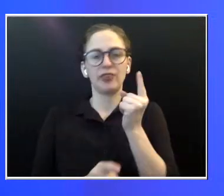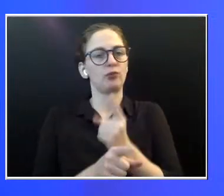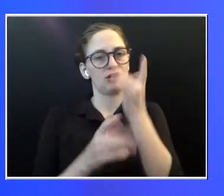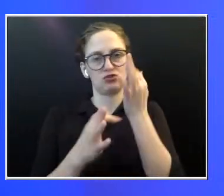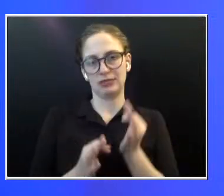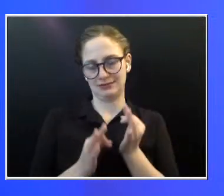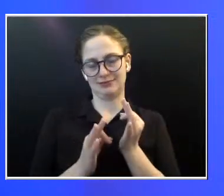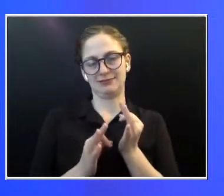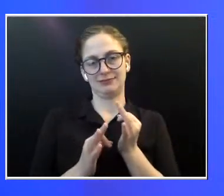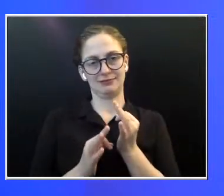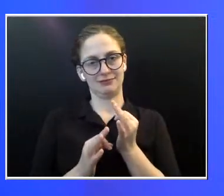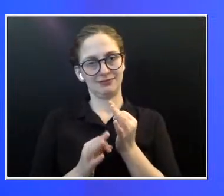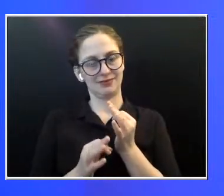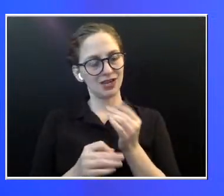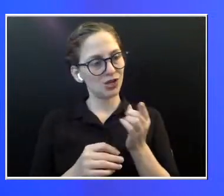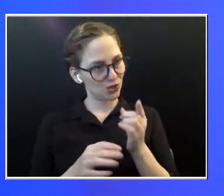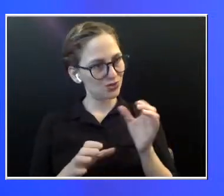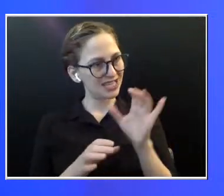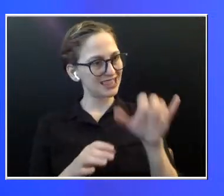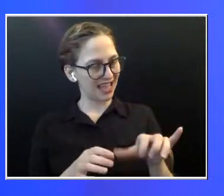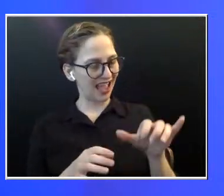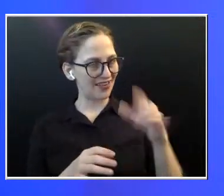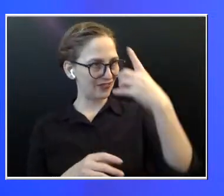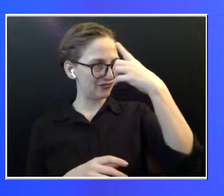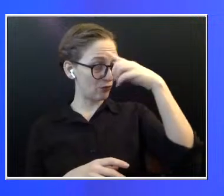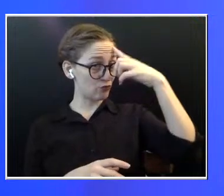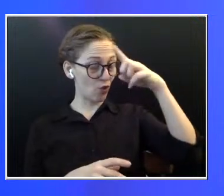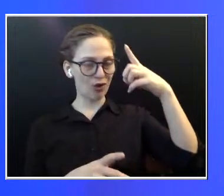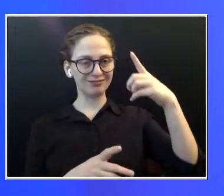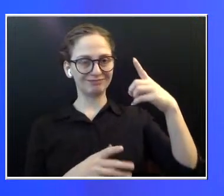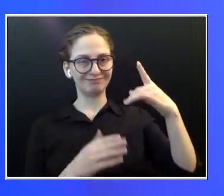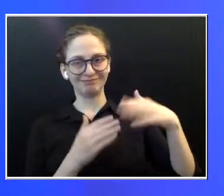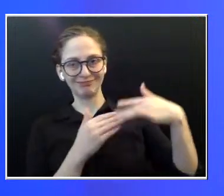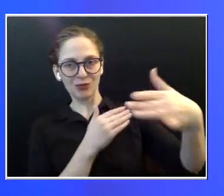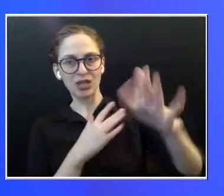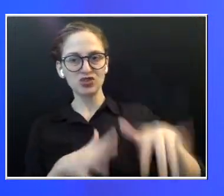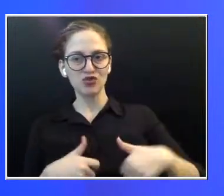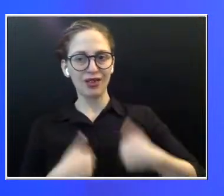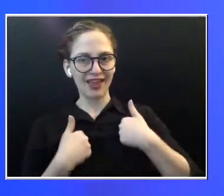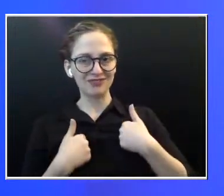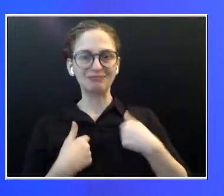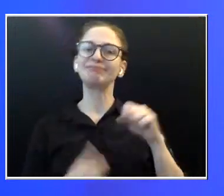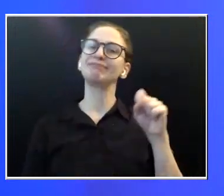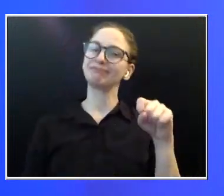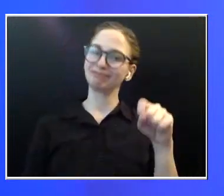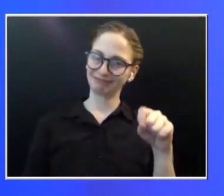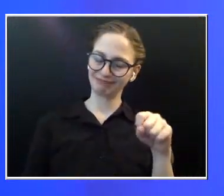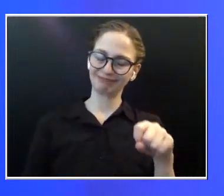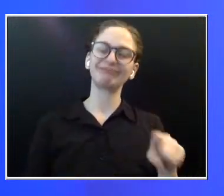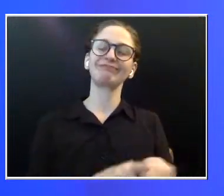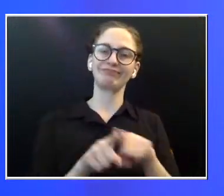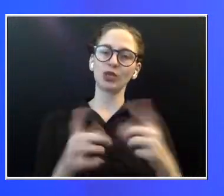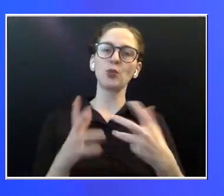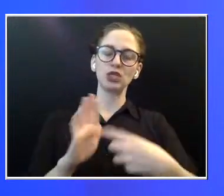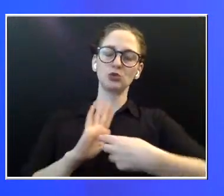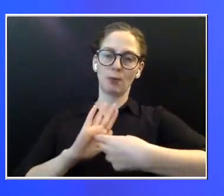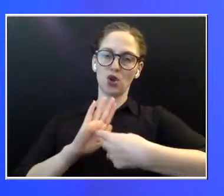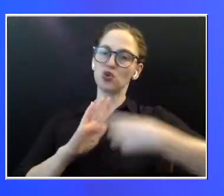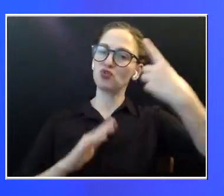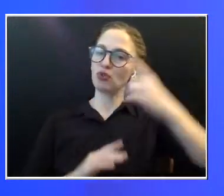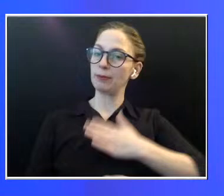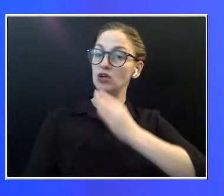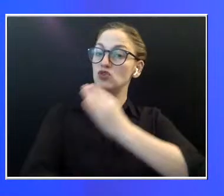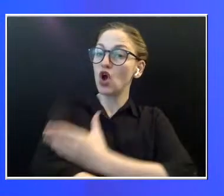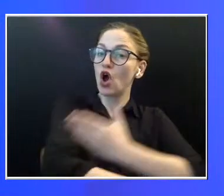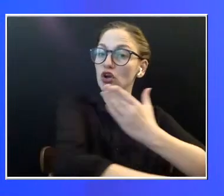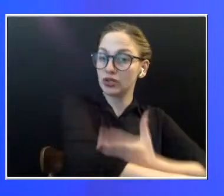life. Right, right. And I also did it, like I said earlier, to model for my daughters that this can be done and it